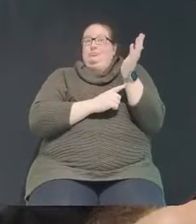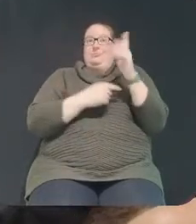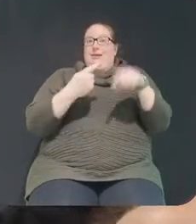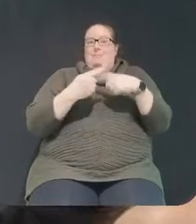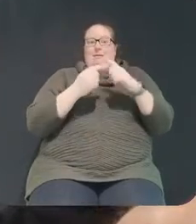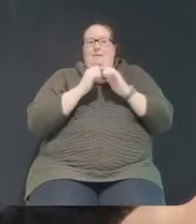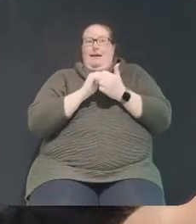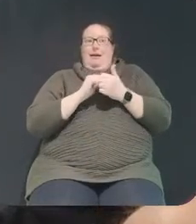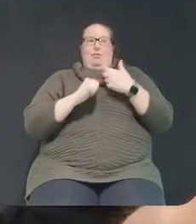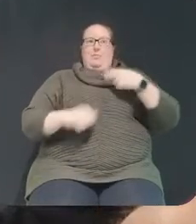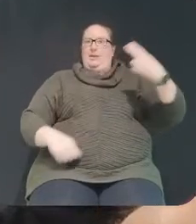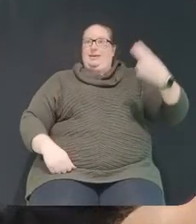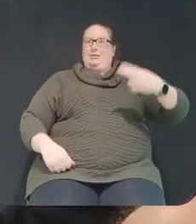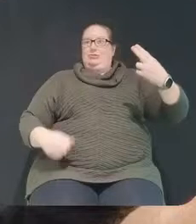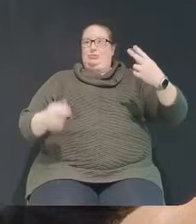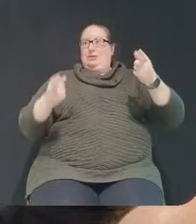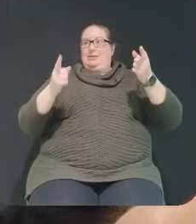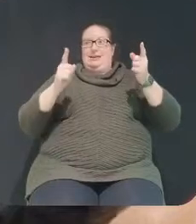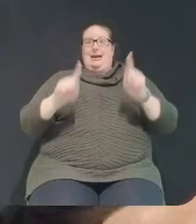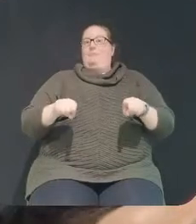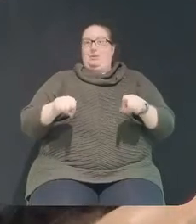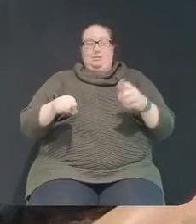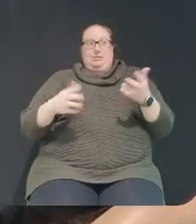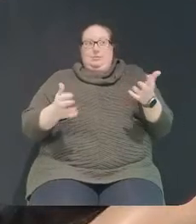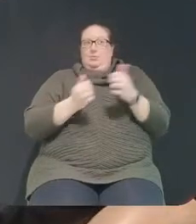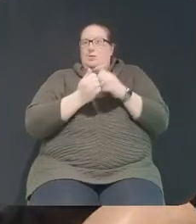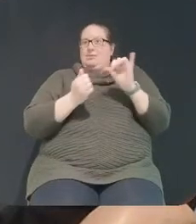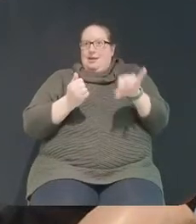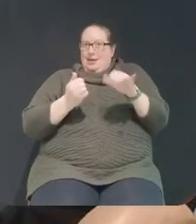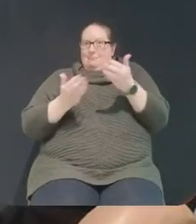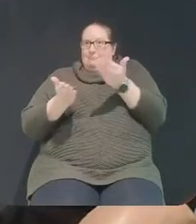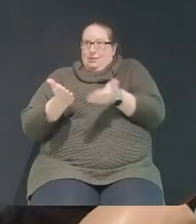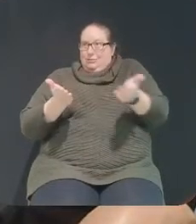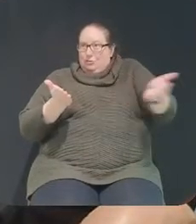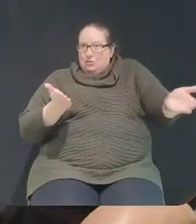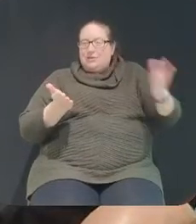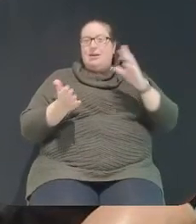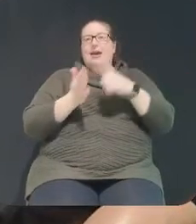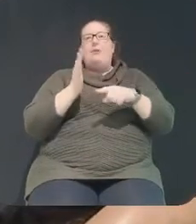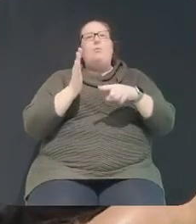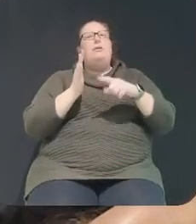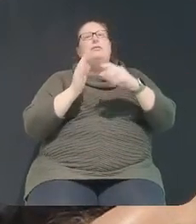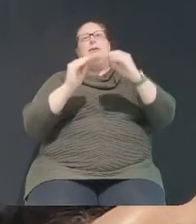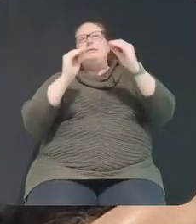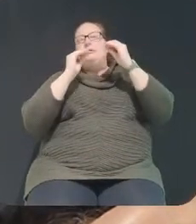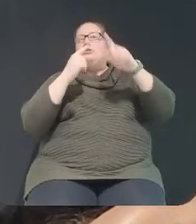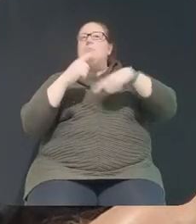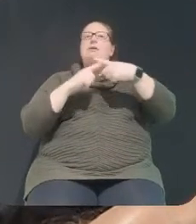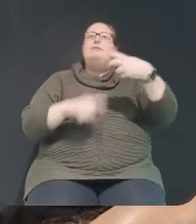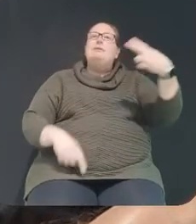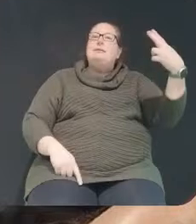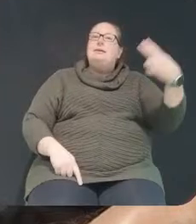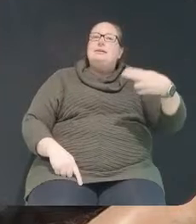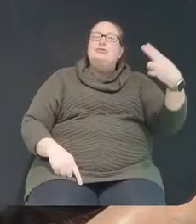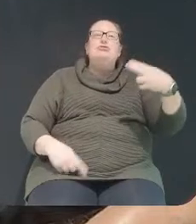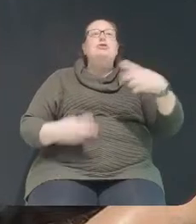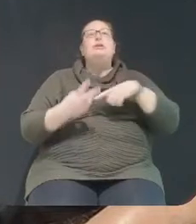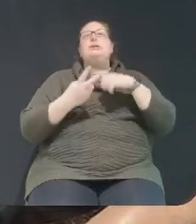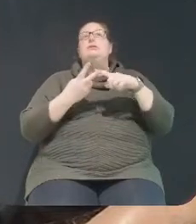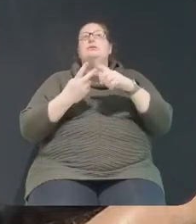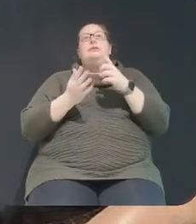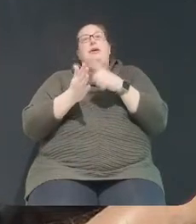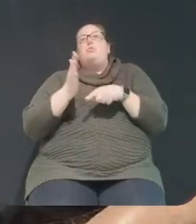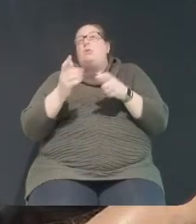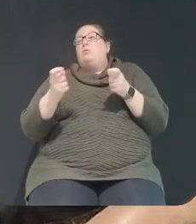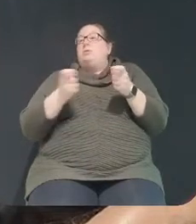as unfolds through these primary source materials and what it can teach us about, you know, the history of homelessness and what we're dealing